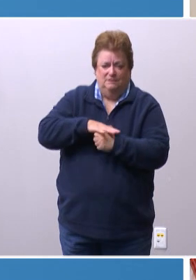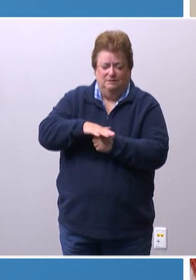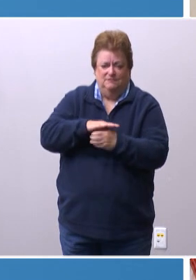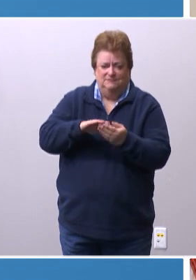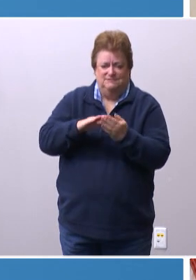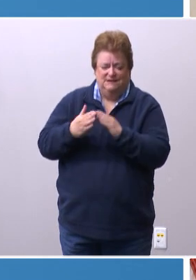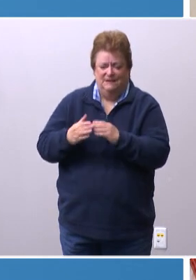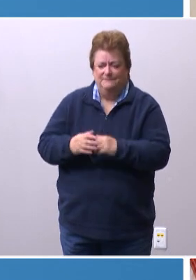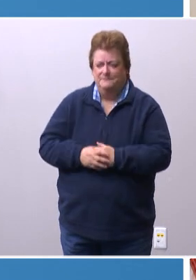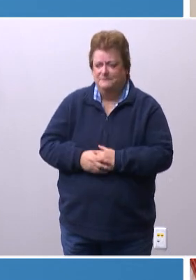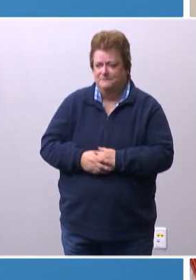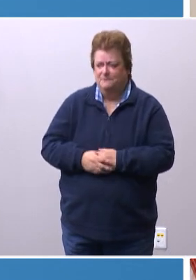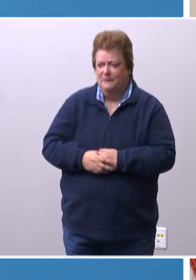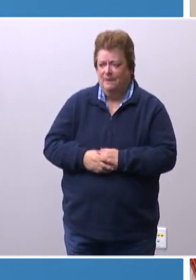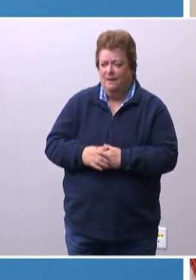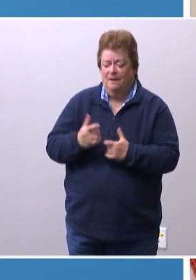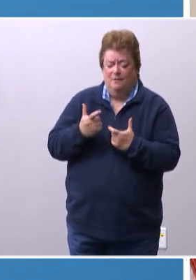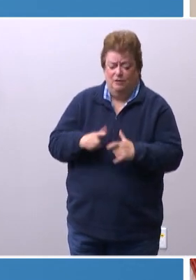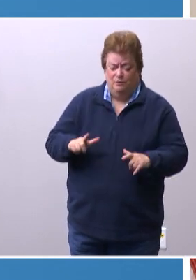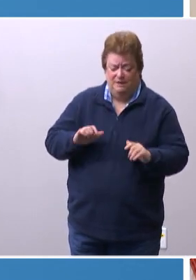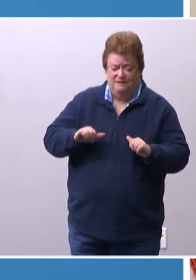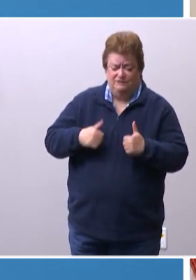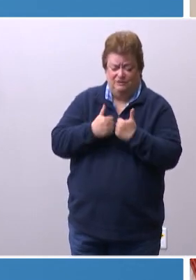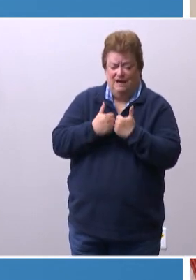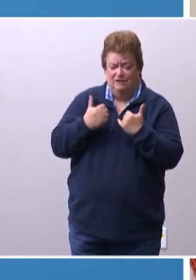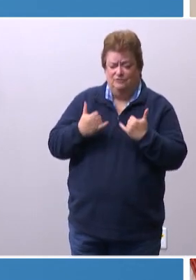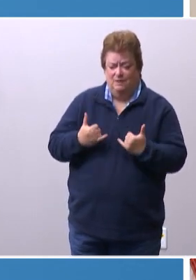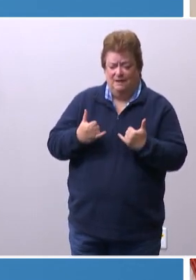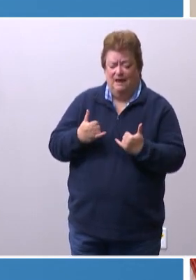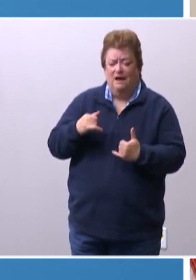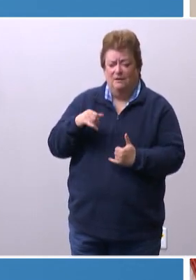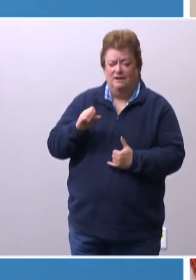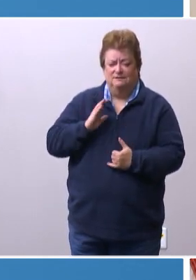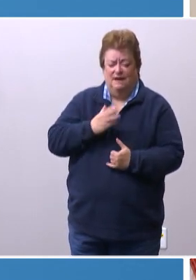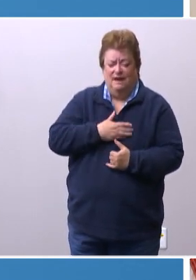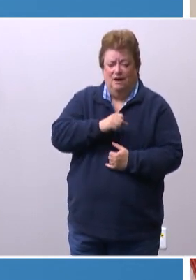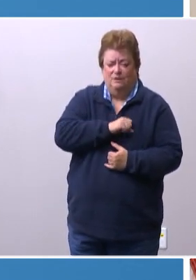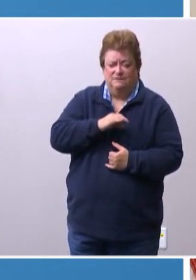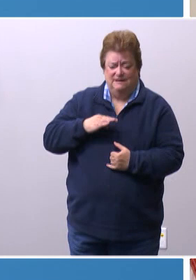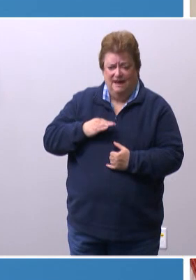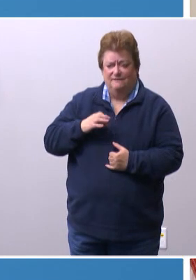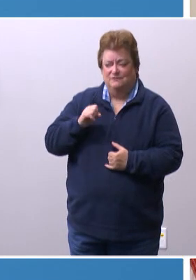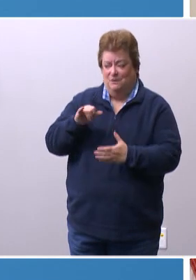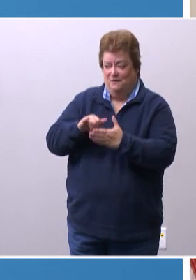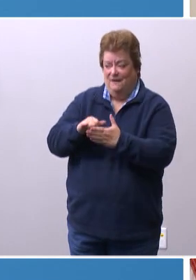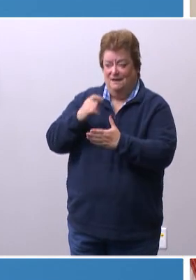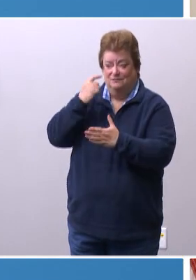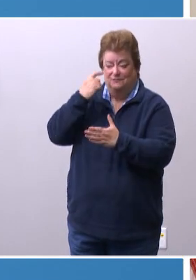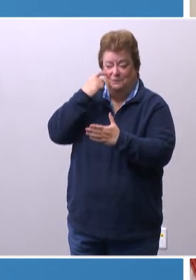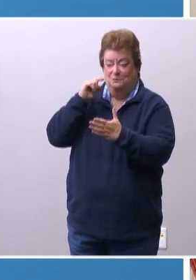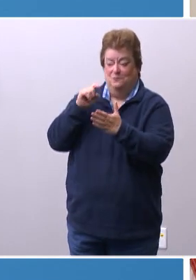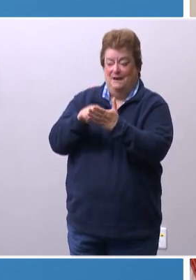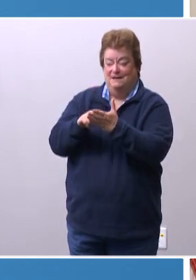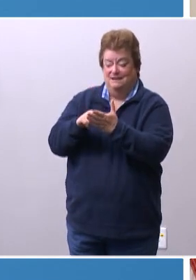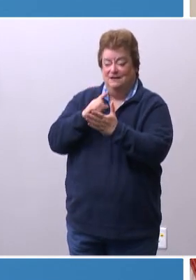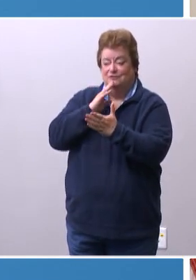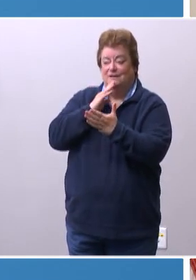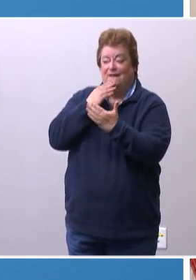That said, our greatest challenge and my greatest concern right now is our staff. So this recognition is especially appreciated.